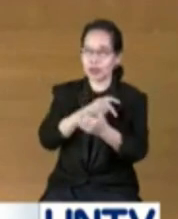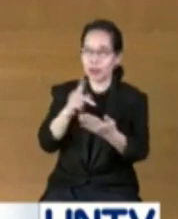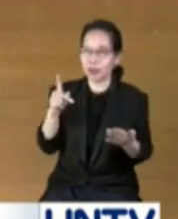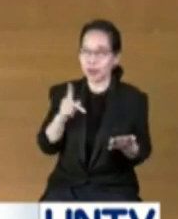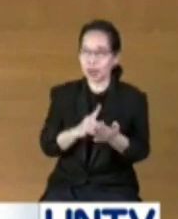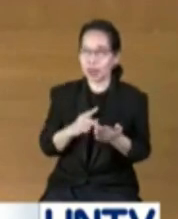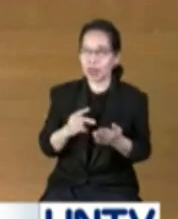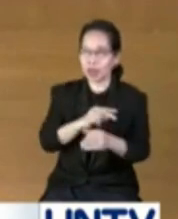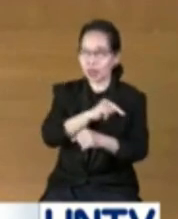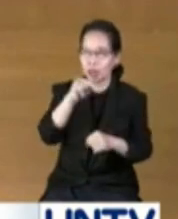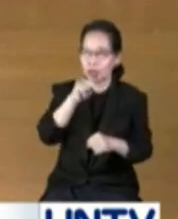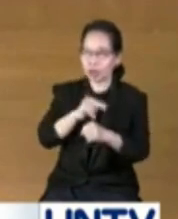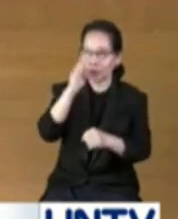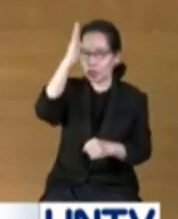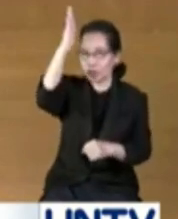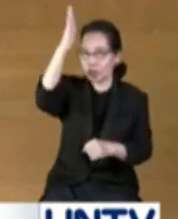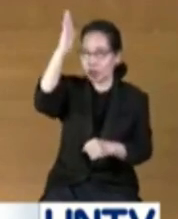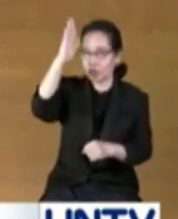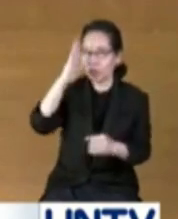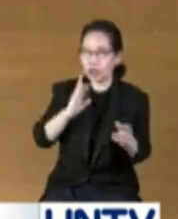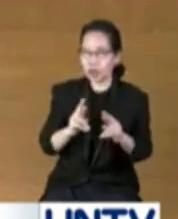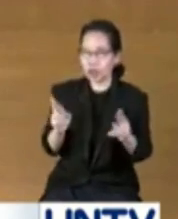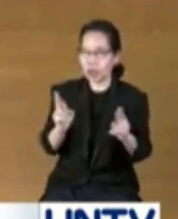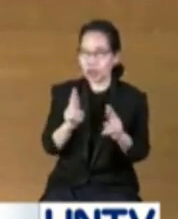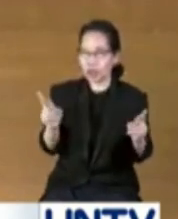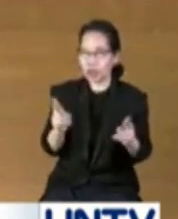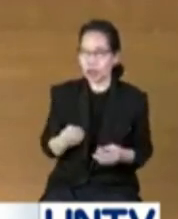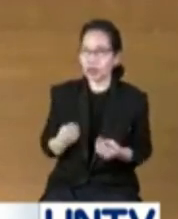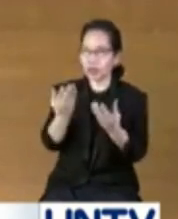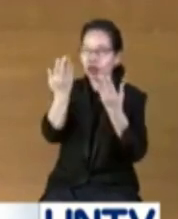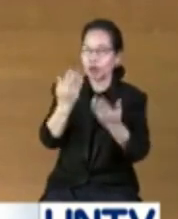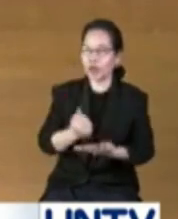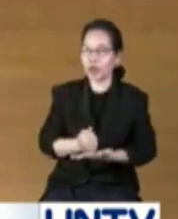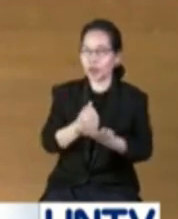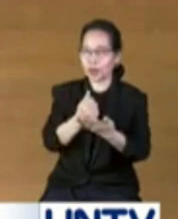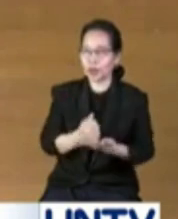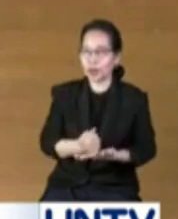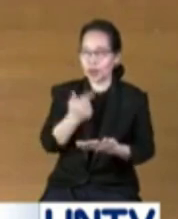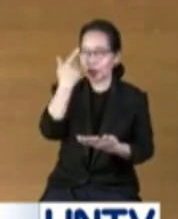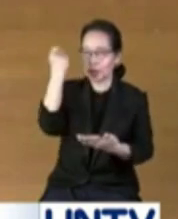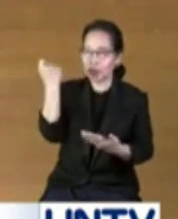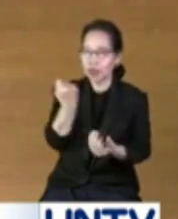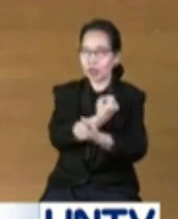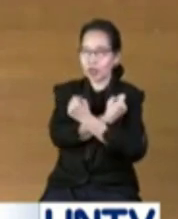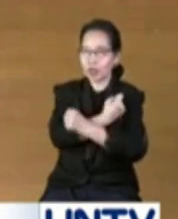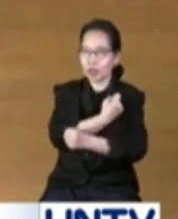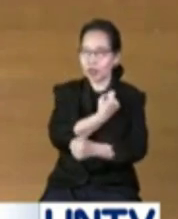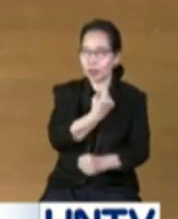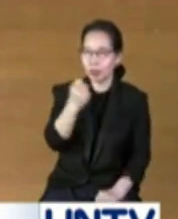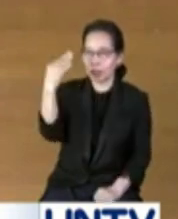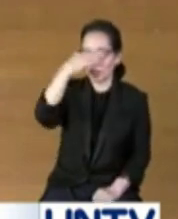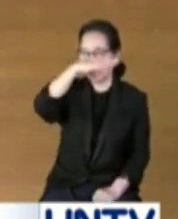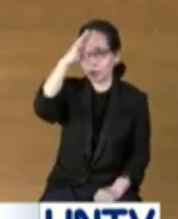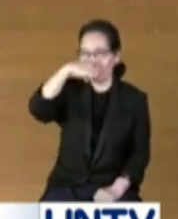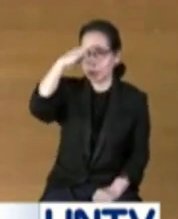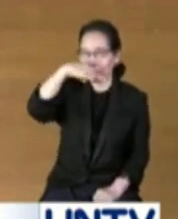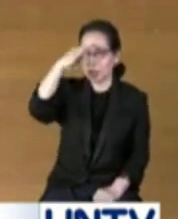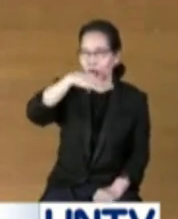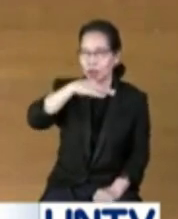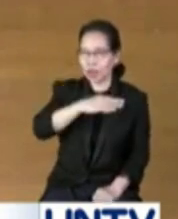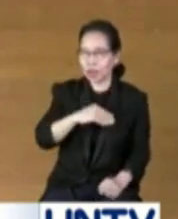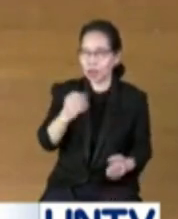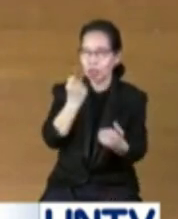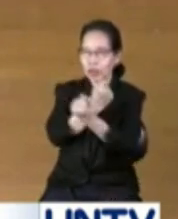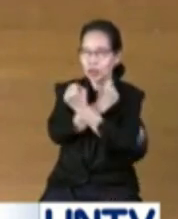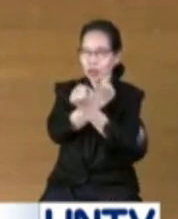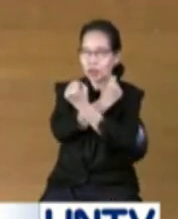future. Handa silang maghandog ng tulong dahil mahal nila ang kanilang kapwa Pilipino at mahal na mahal nila